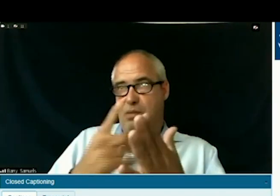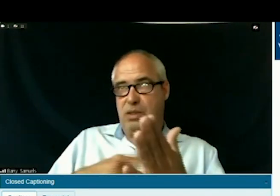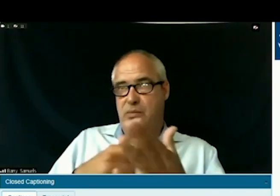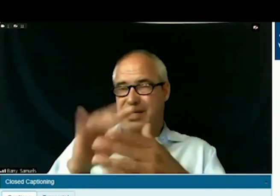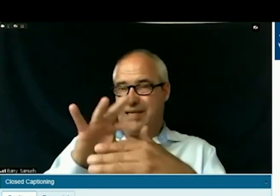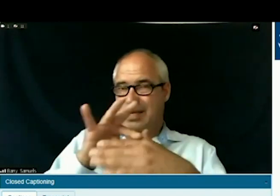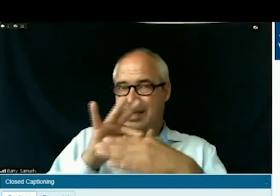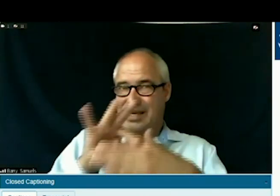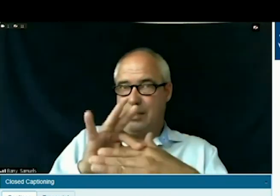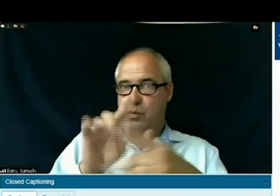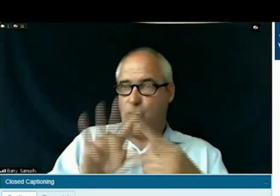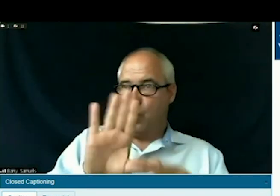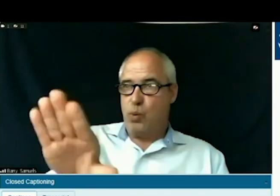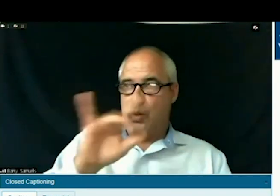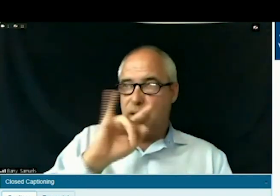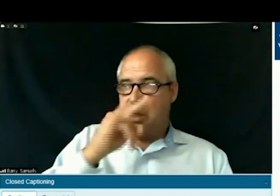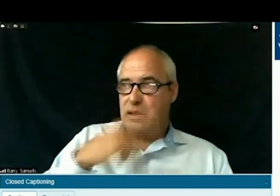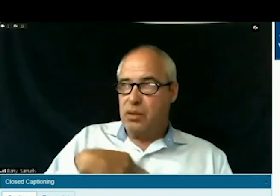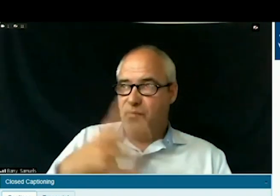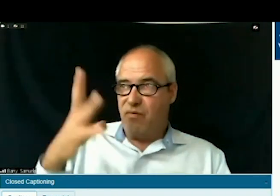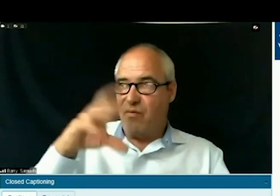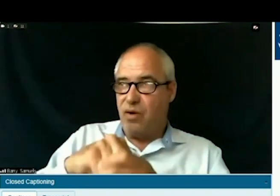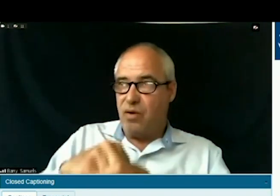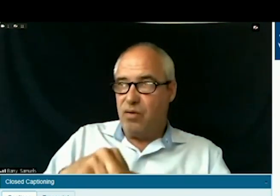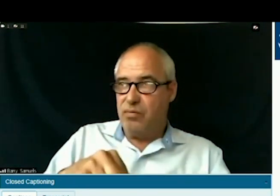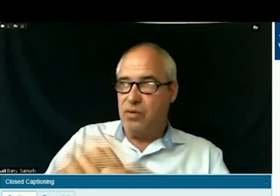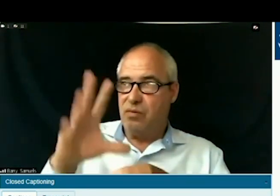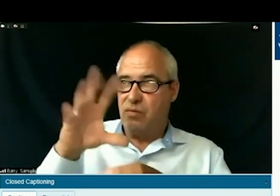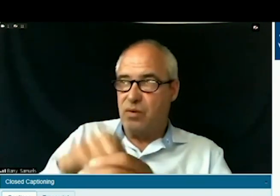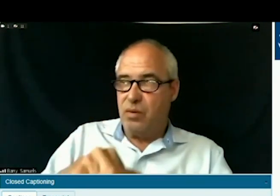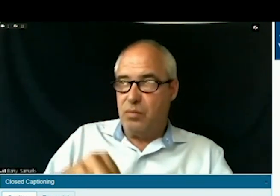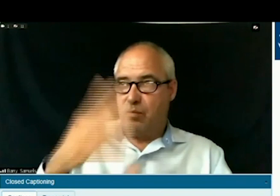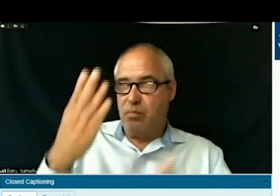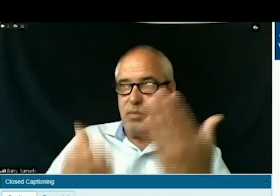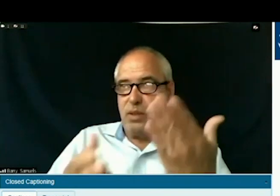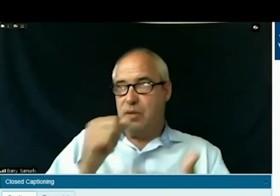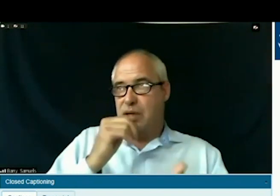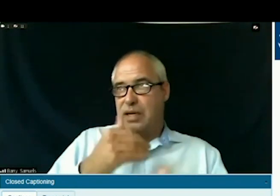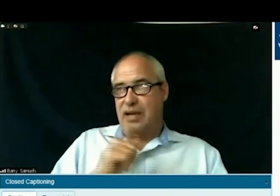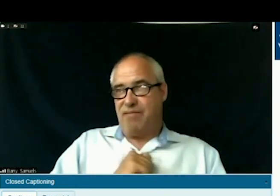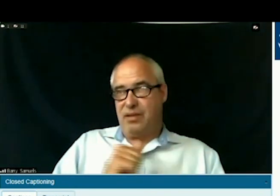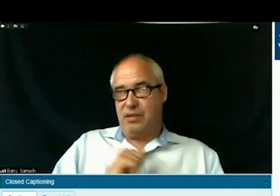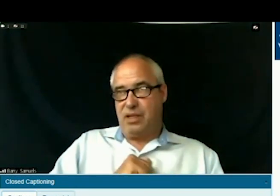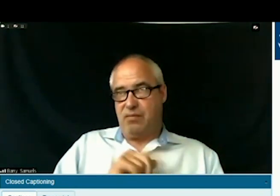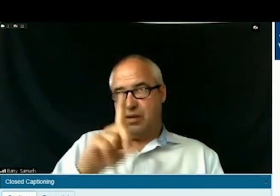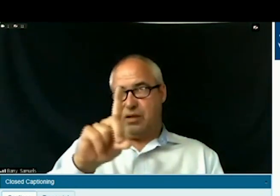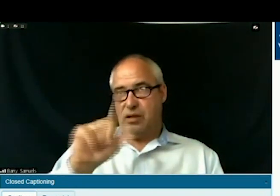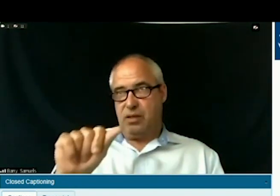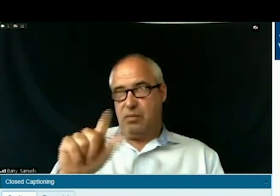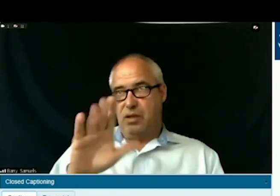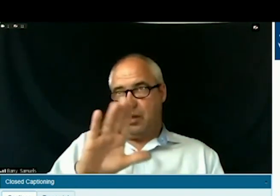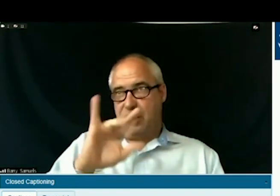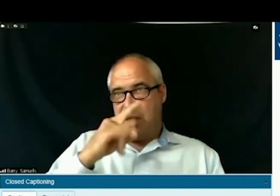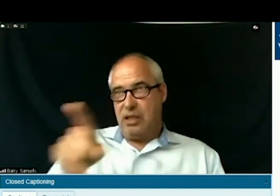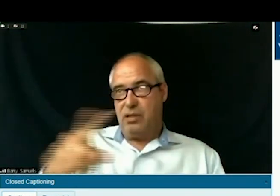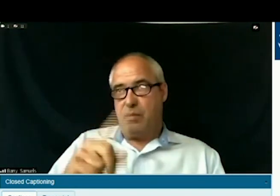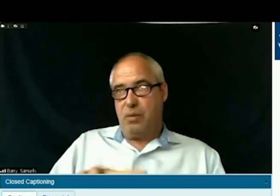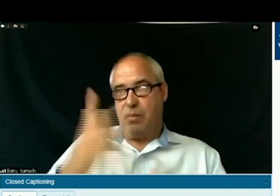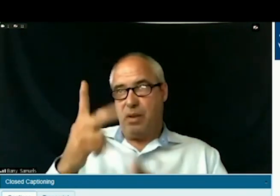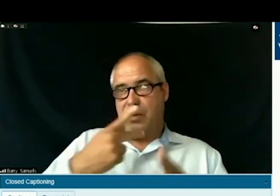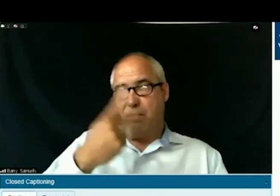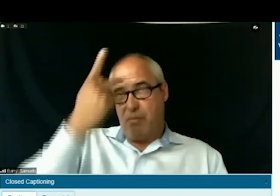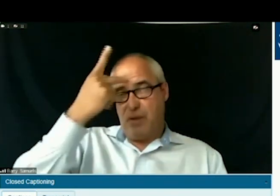for their kids where they had to engage their children who may or may not have disabilities themselves was not always equitably accessible.